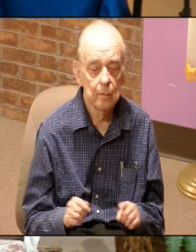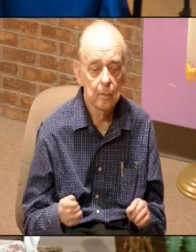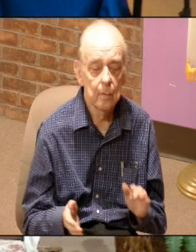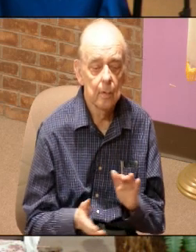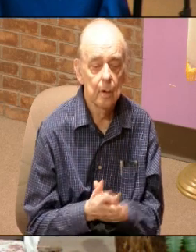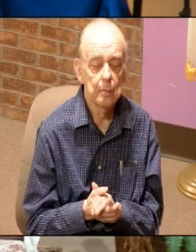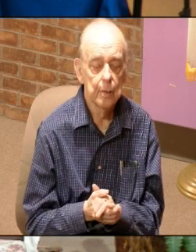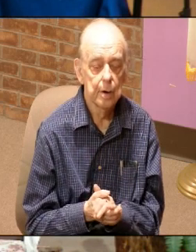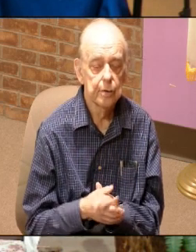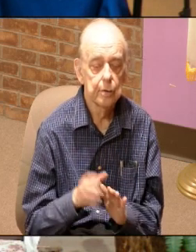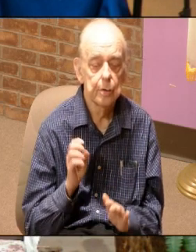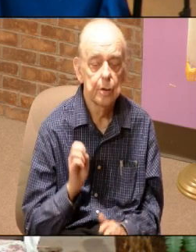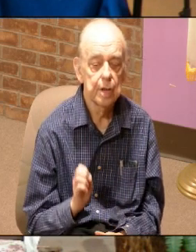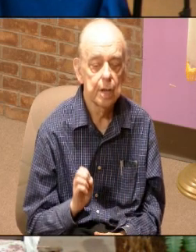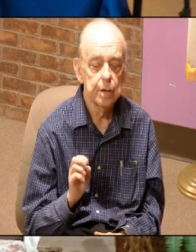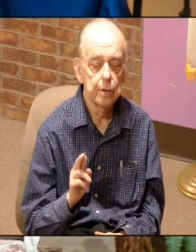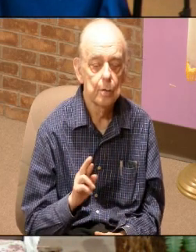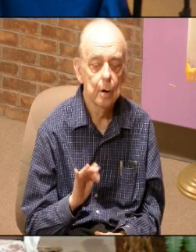married to Uriah.